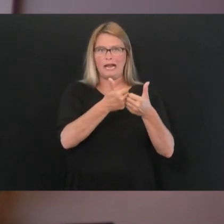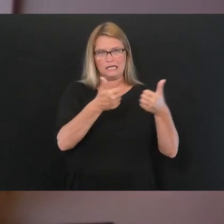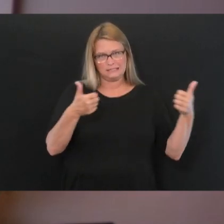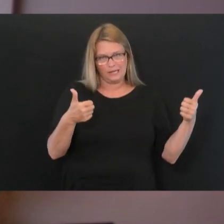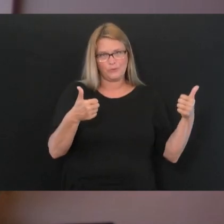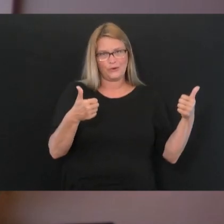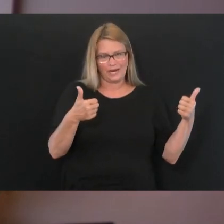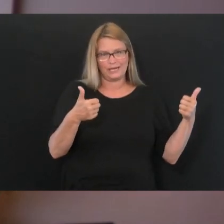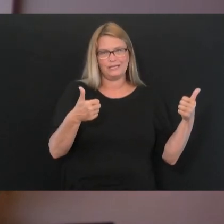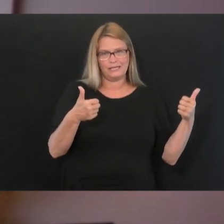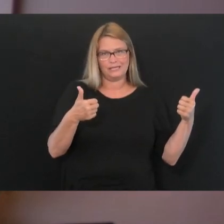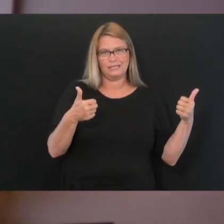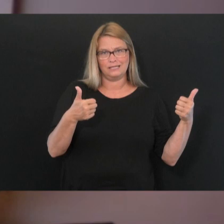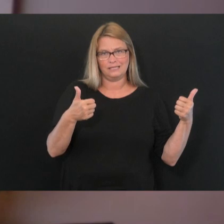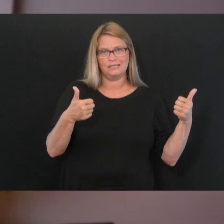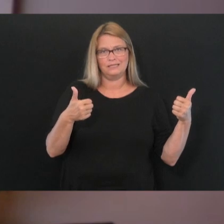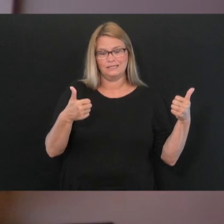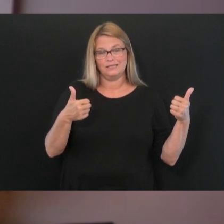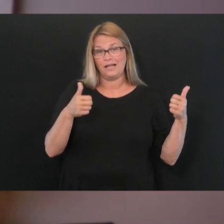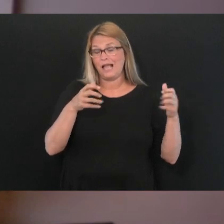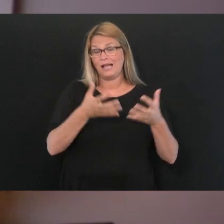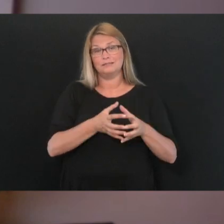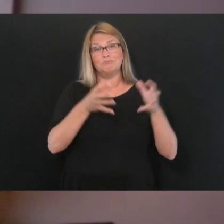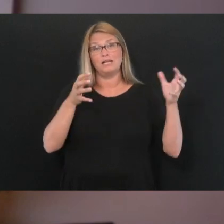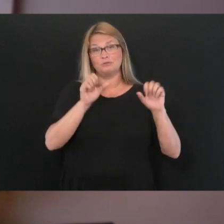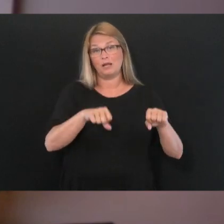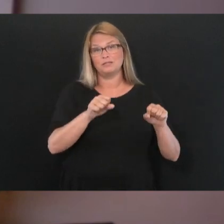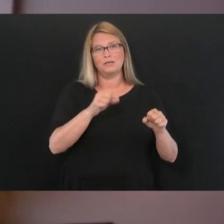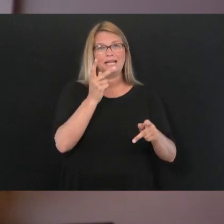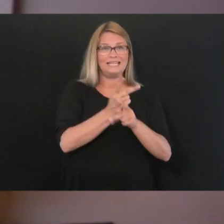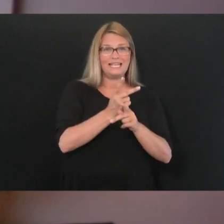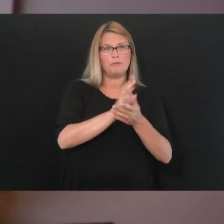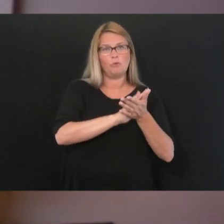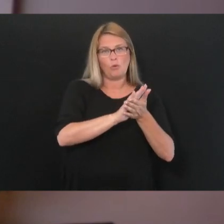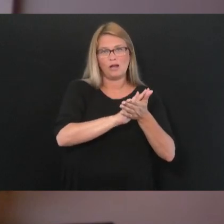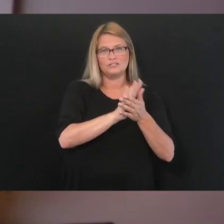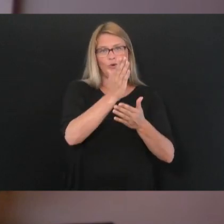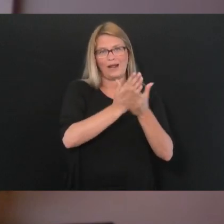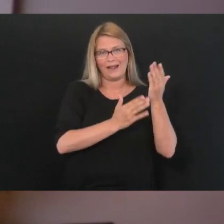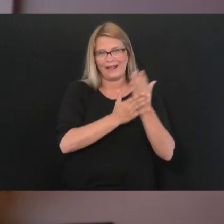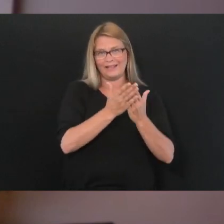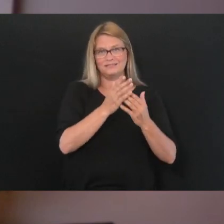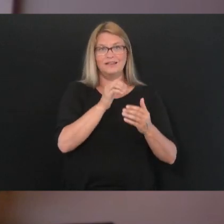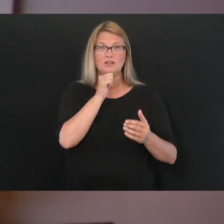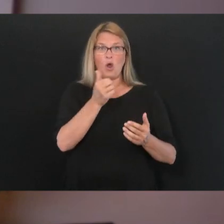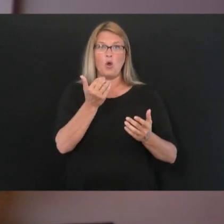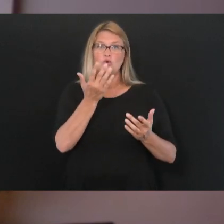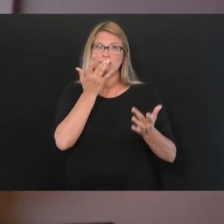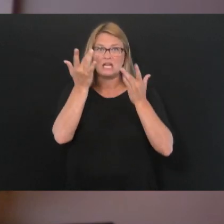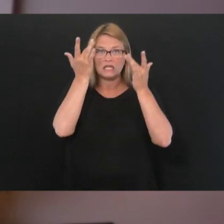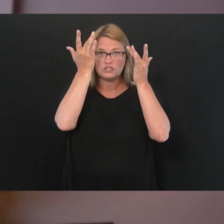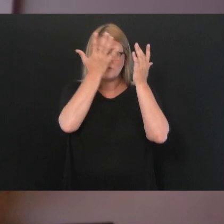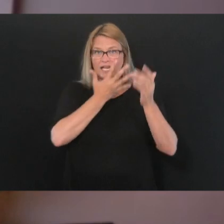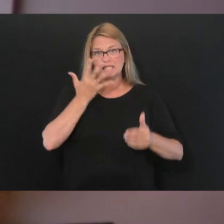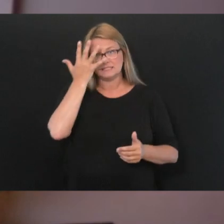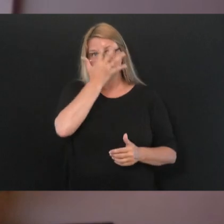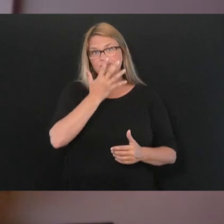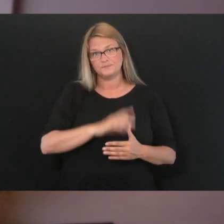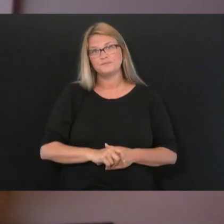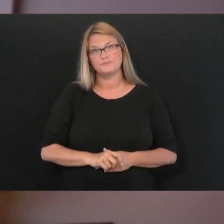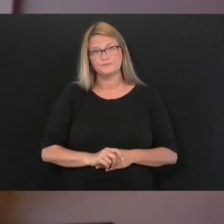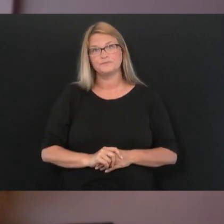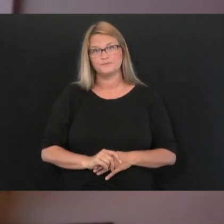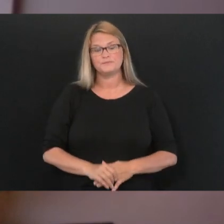distanced from people you don't live with as much as possible, and make sure your hands are clean and you avoid touching your mouth, your nose, or your eyes.